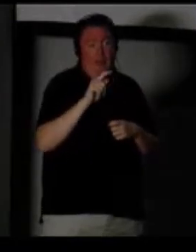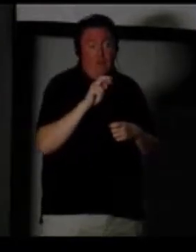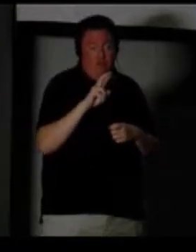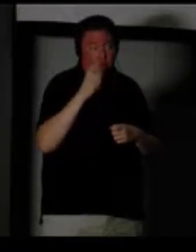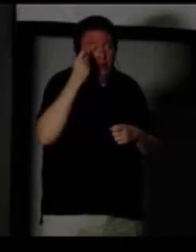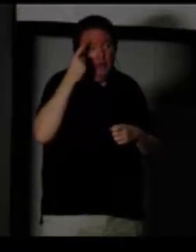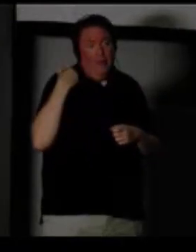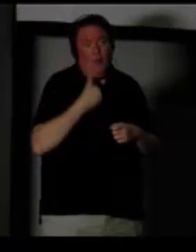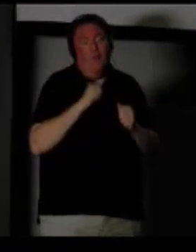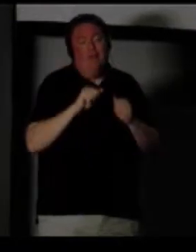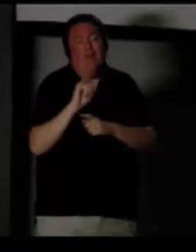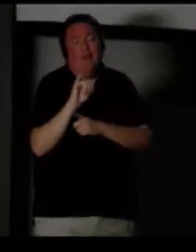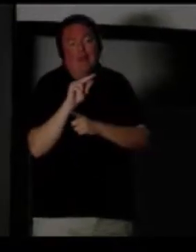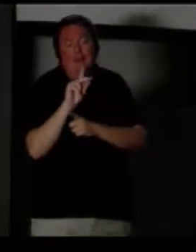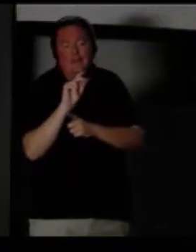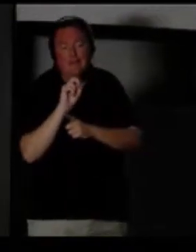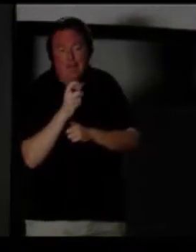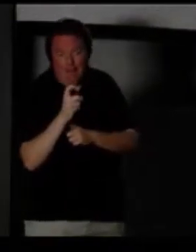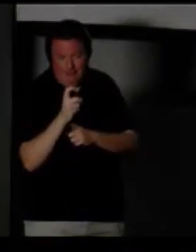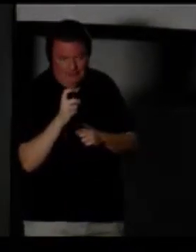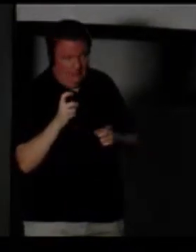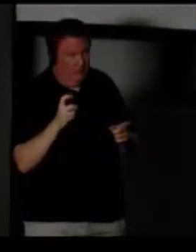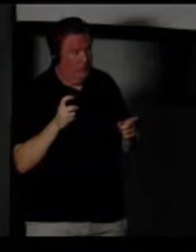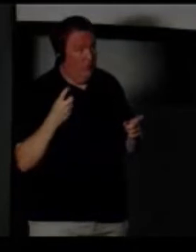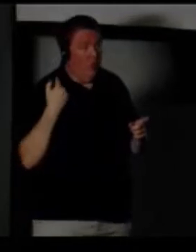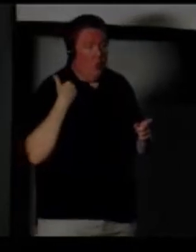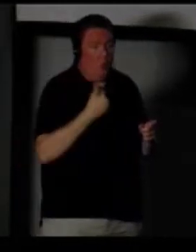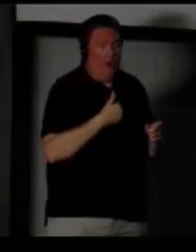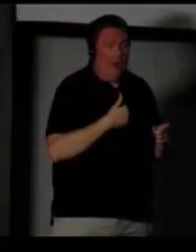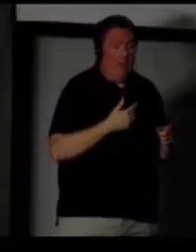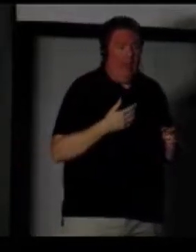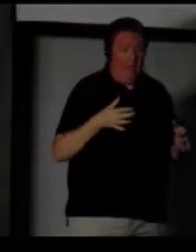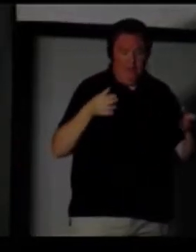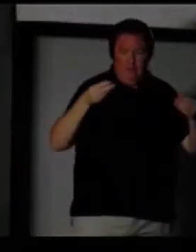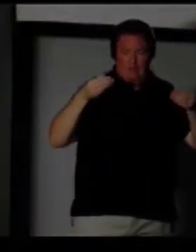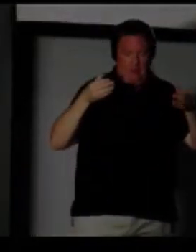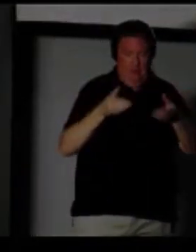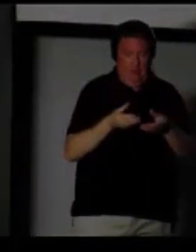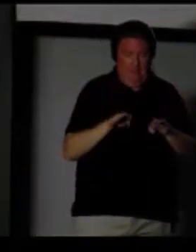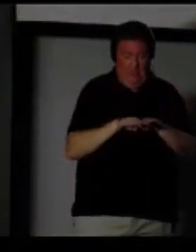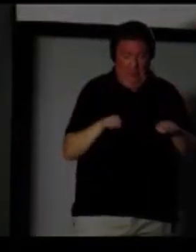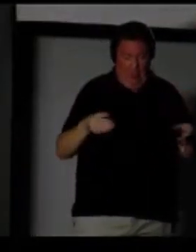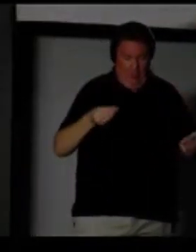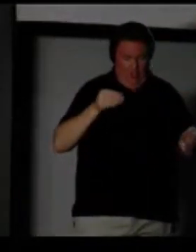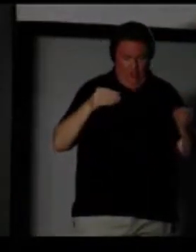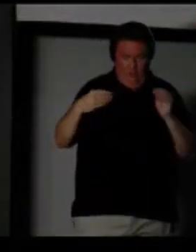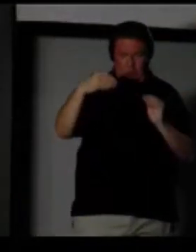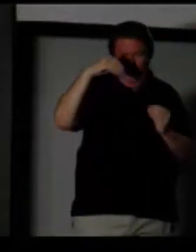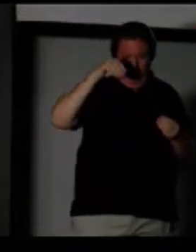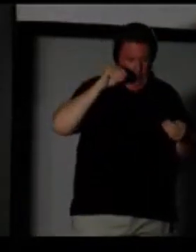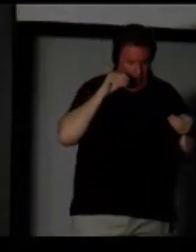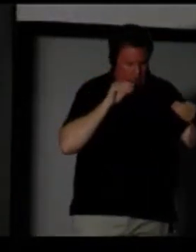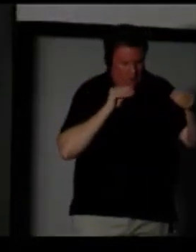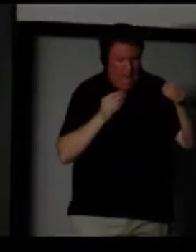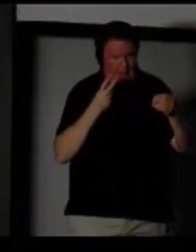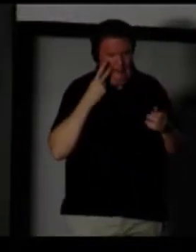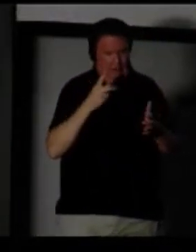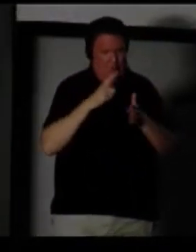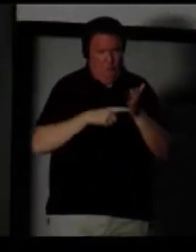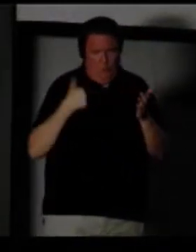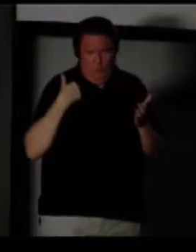3-dimensional object, so now you have this flat, turnable, if you will, measure of what you're looking